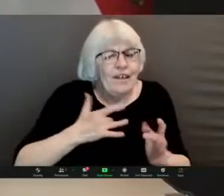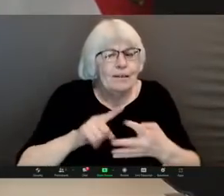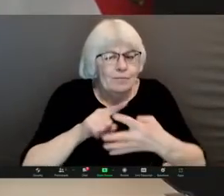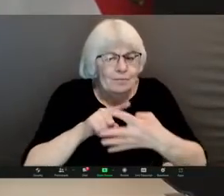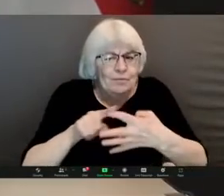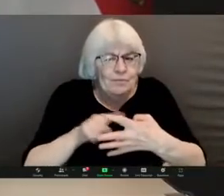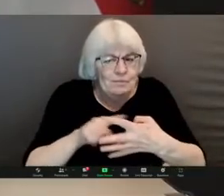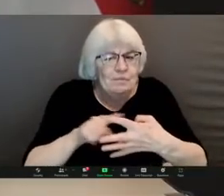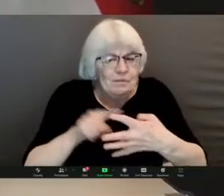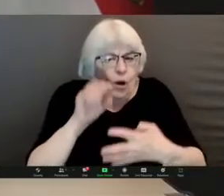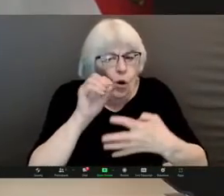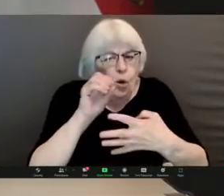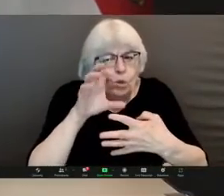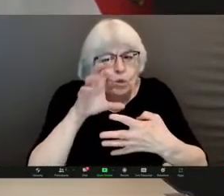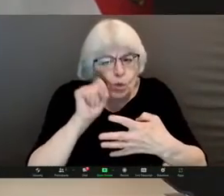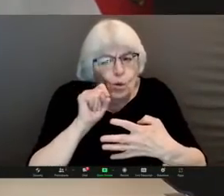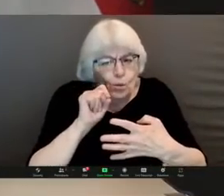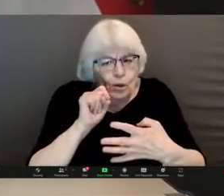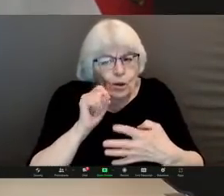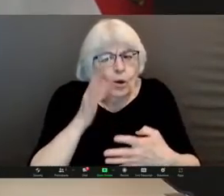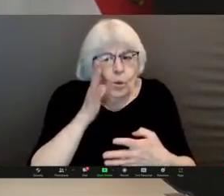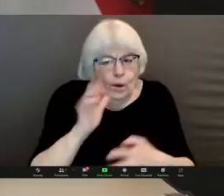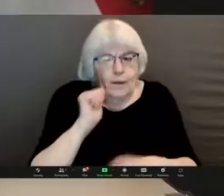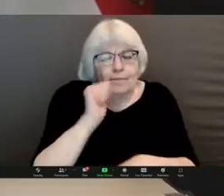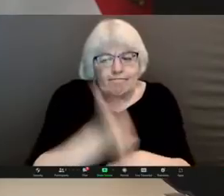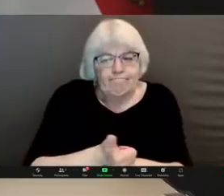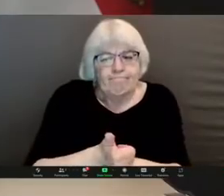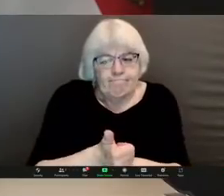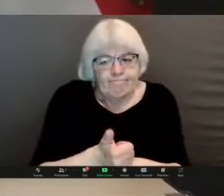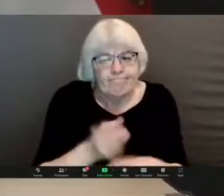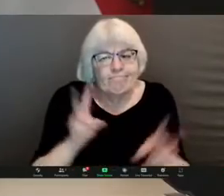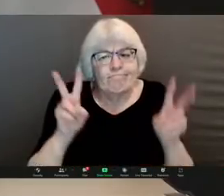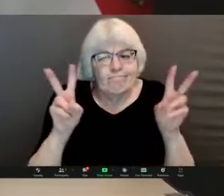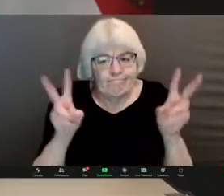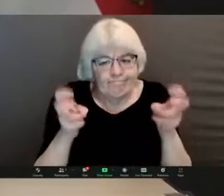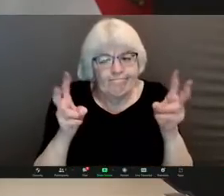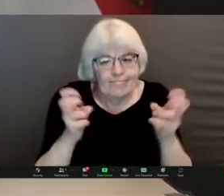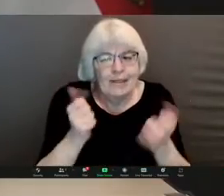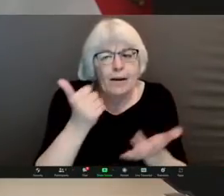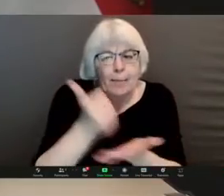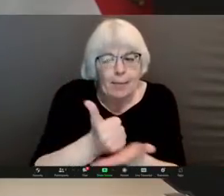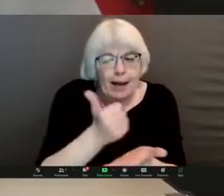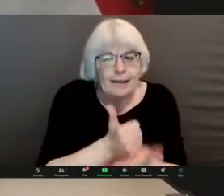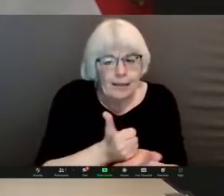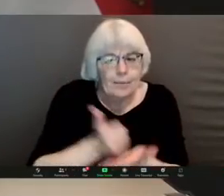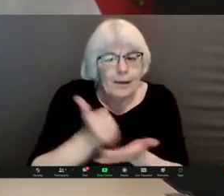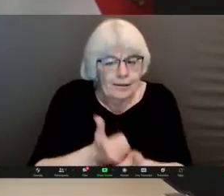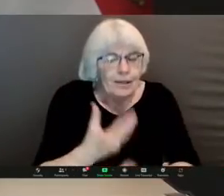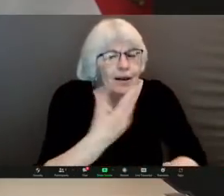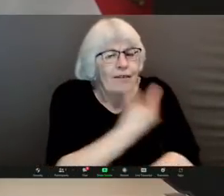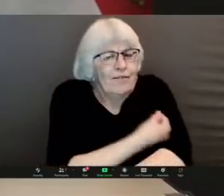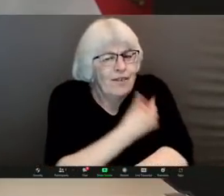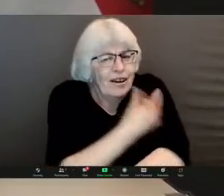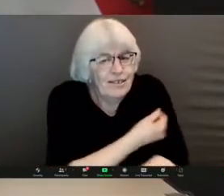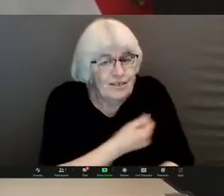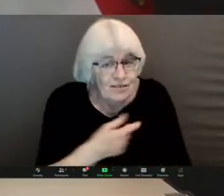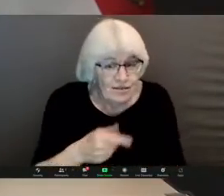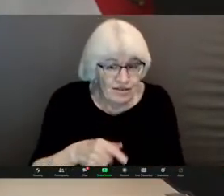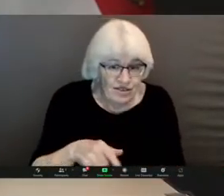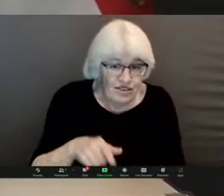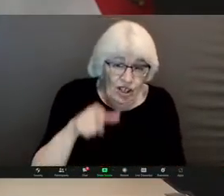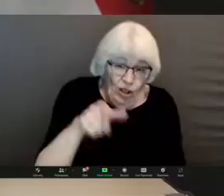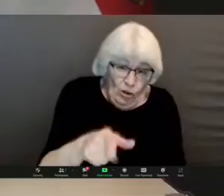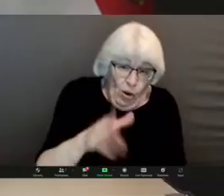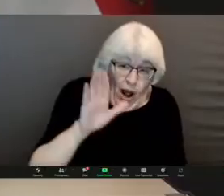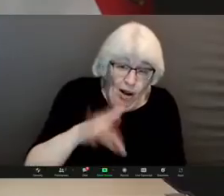And is a vaccine passport actually truly necessary? Because we have border controls. It's kind of unique in Atlantic Canada. It's